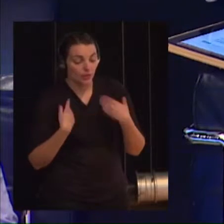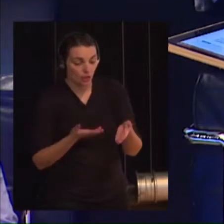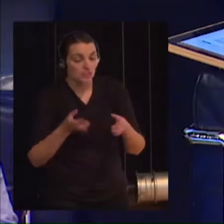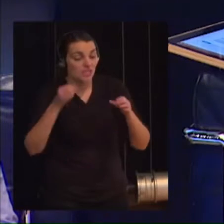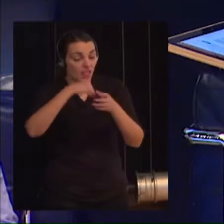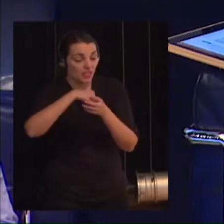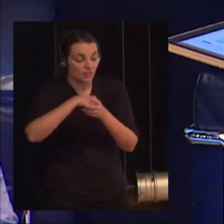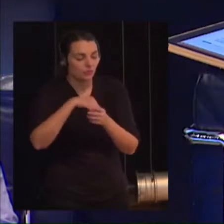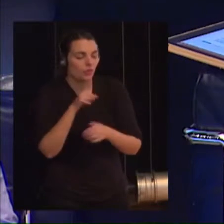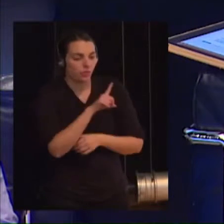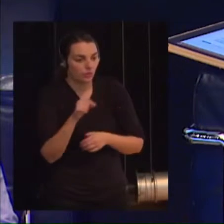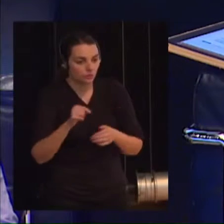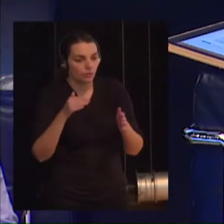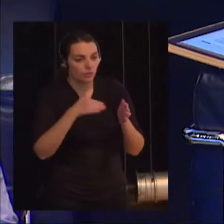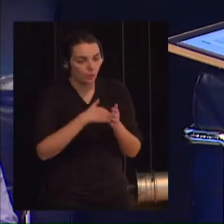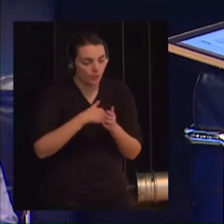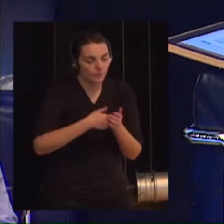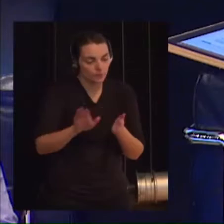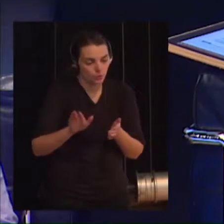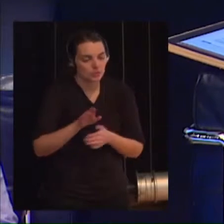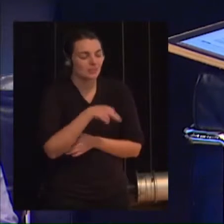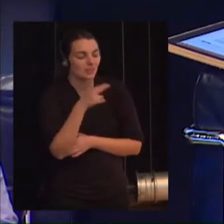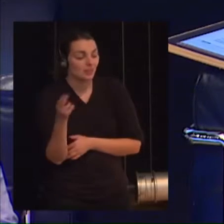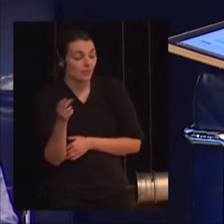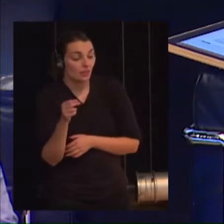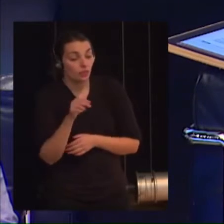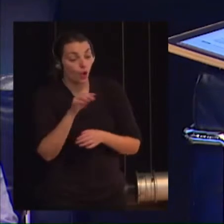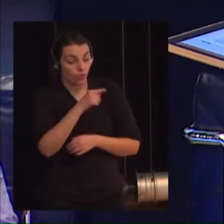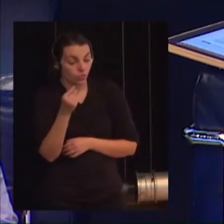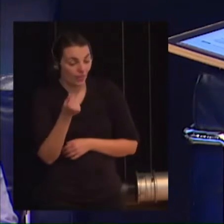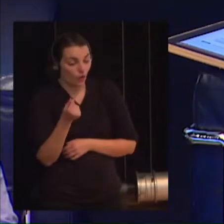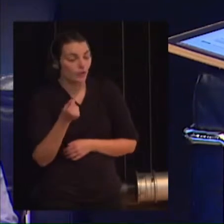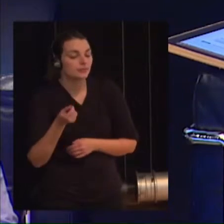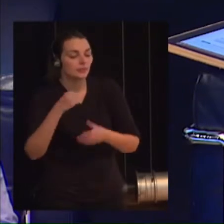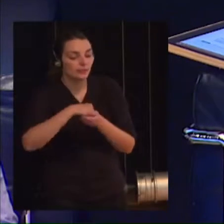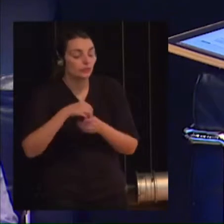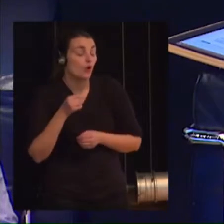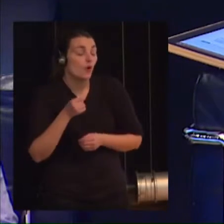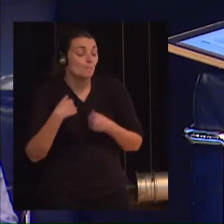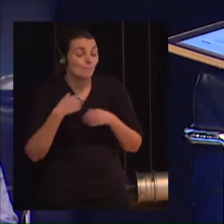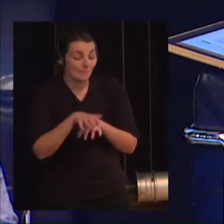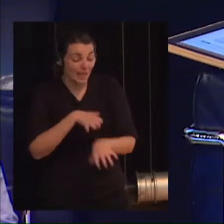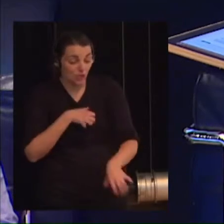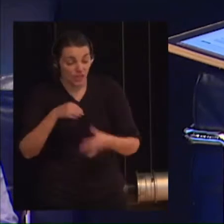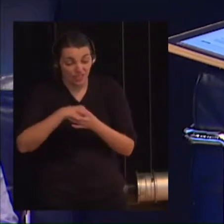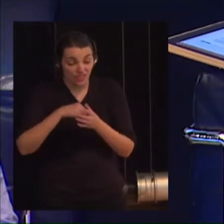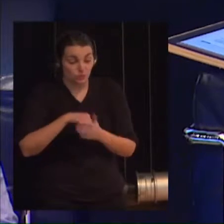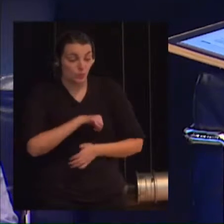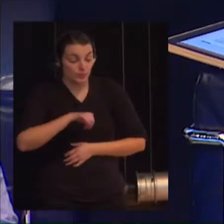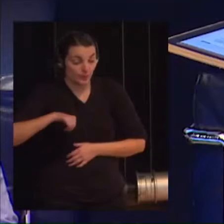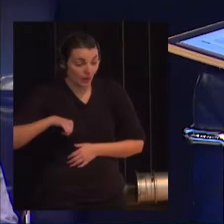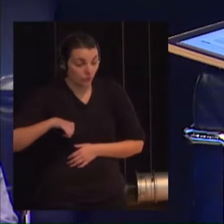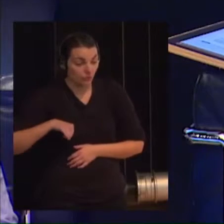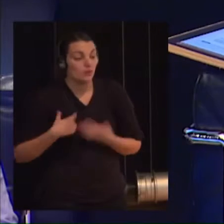which 59 of that comes from private foundation, the amount of money that goes to media is so small that it's not even